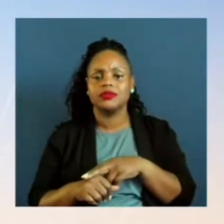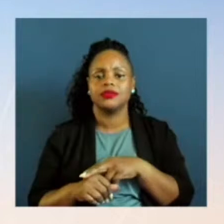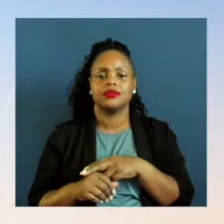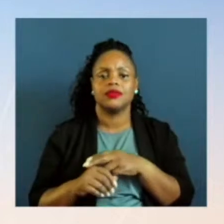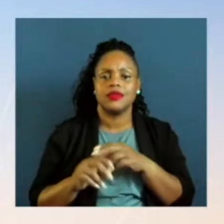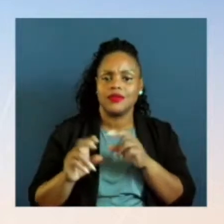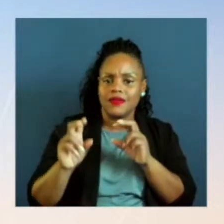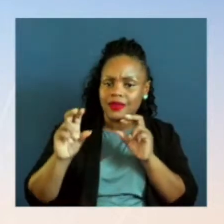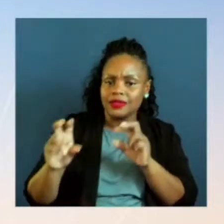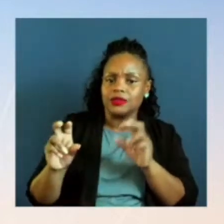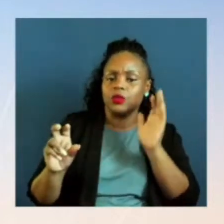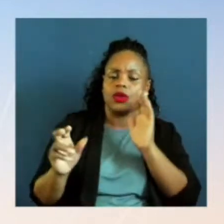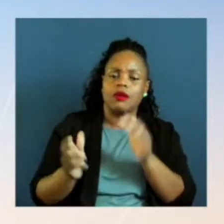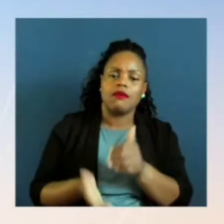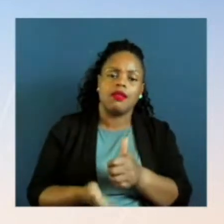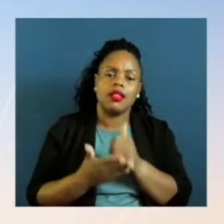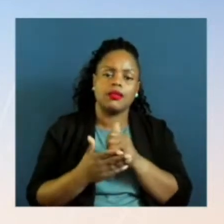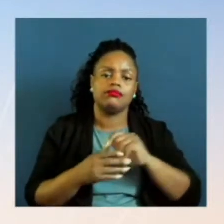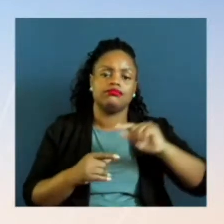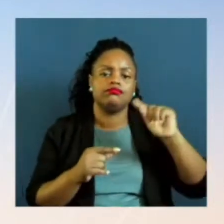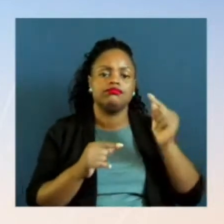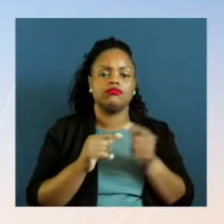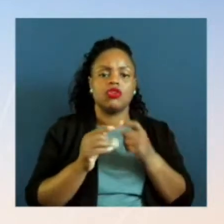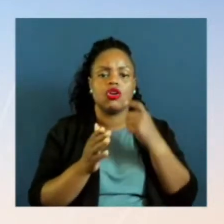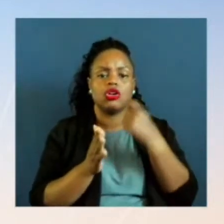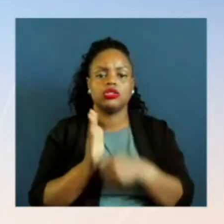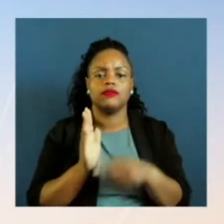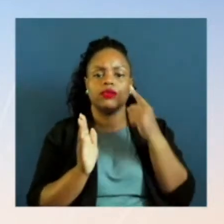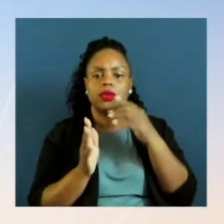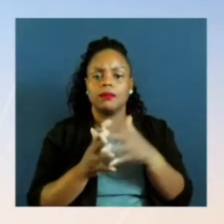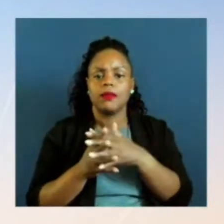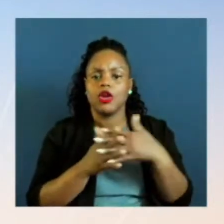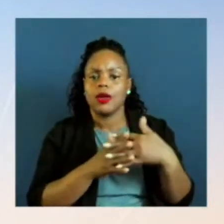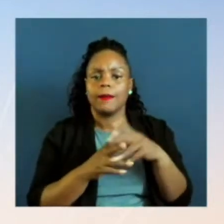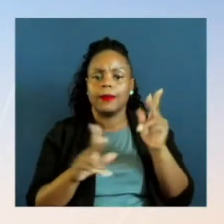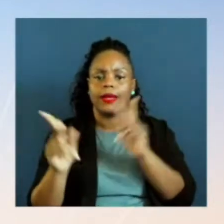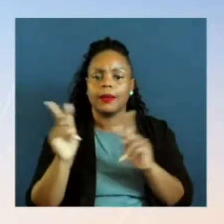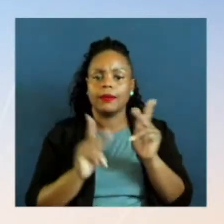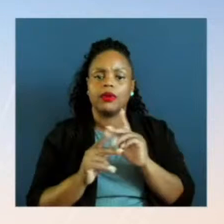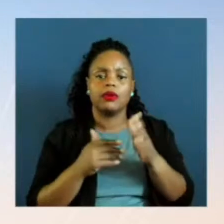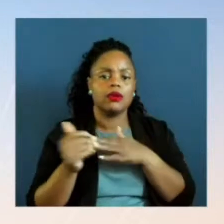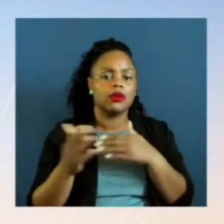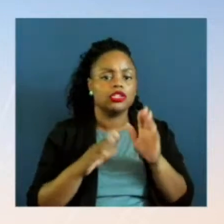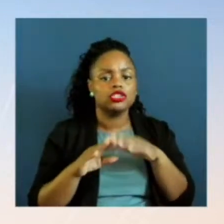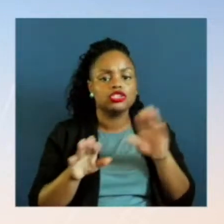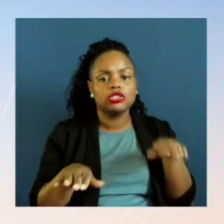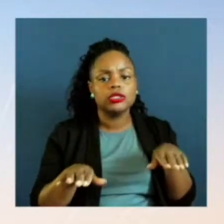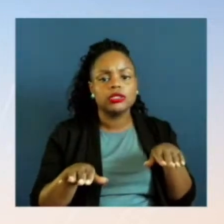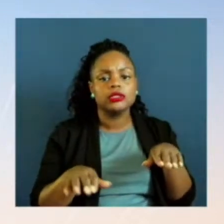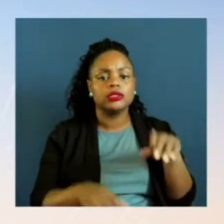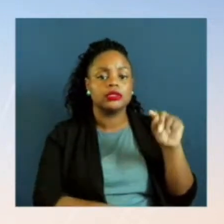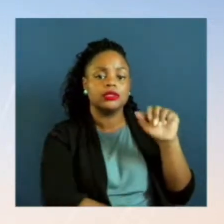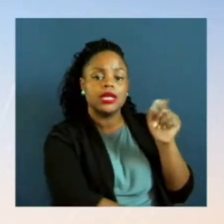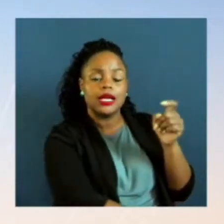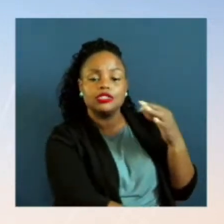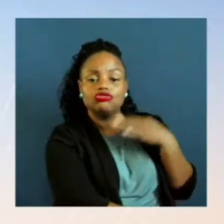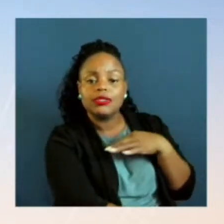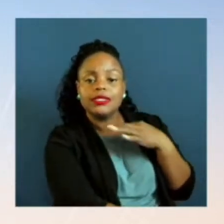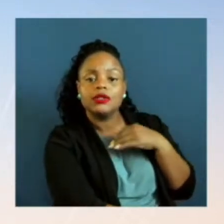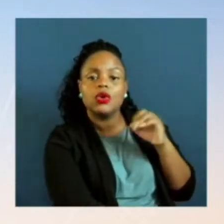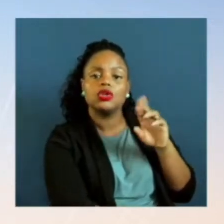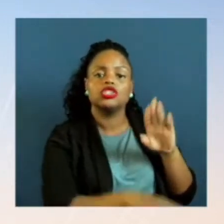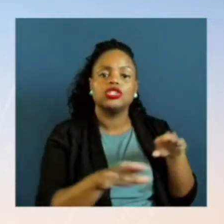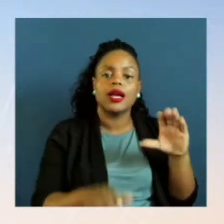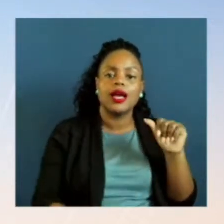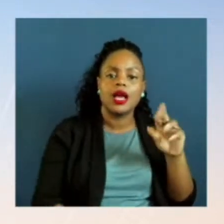American people in a range of ways, whether it's the child tax credit, making childcare less expensive, making college